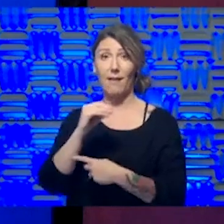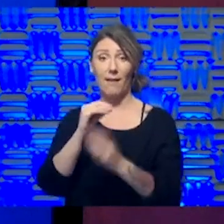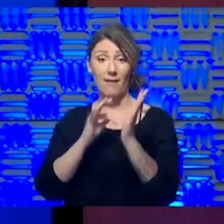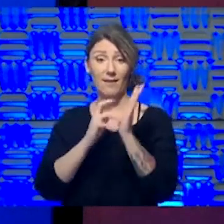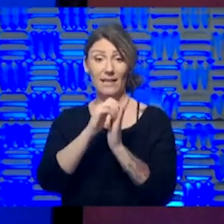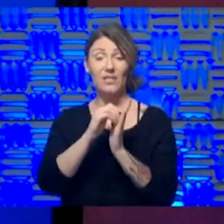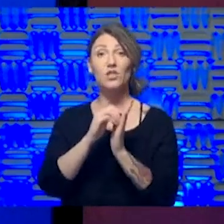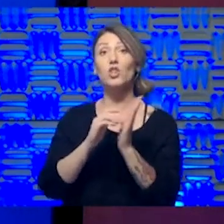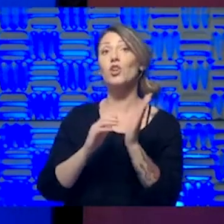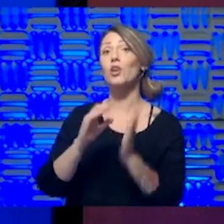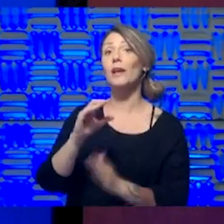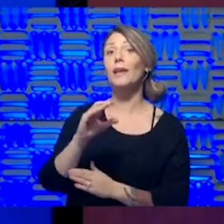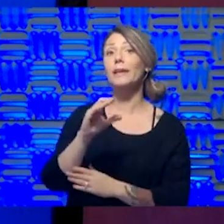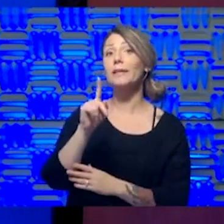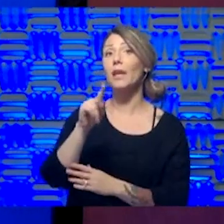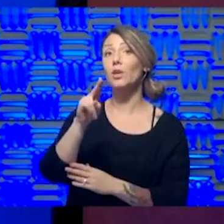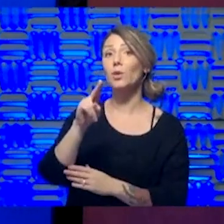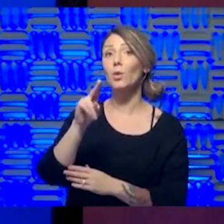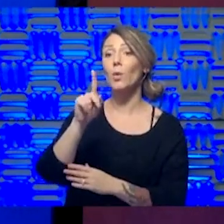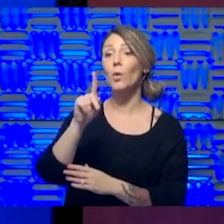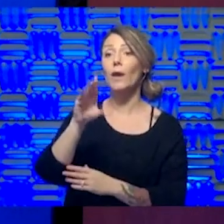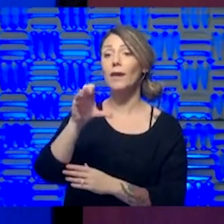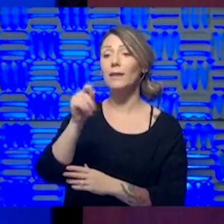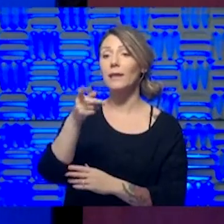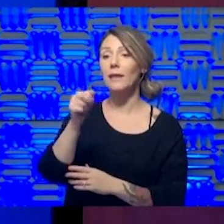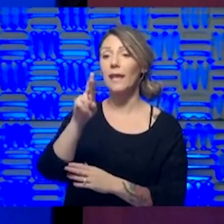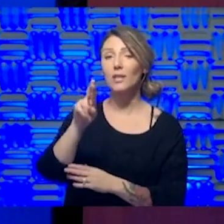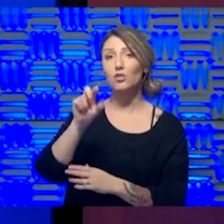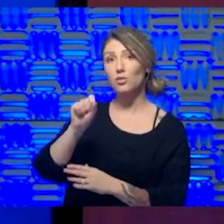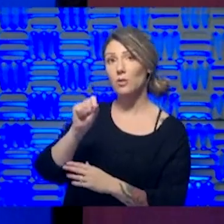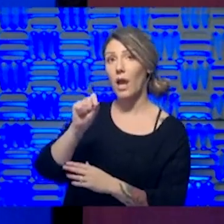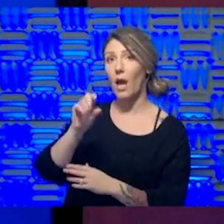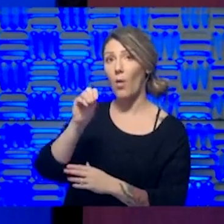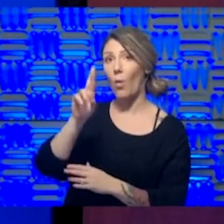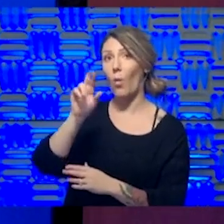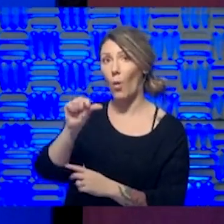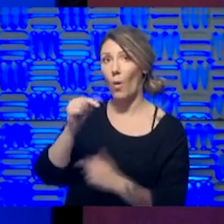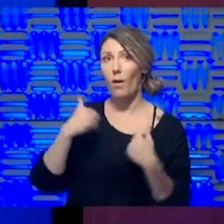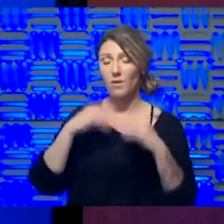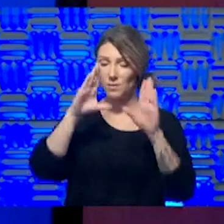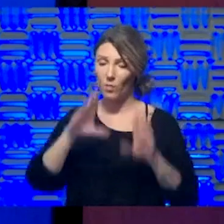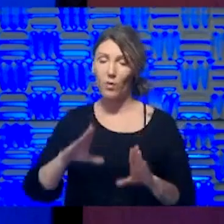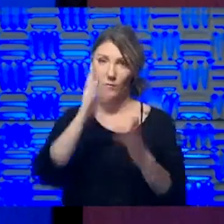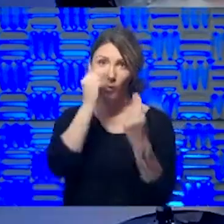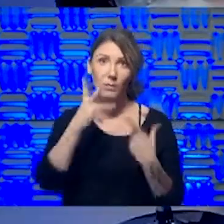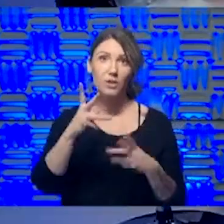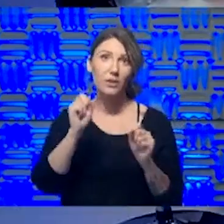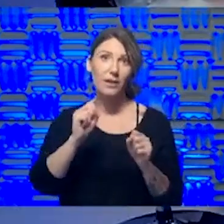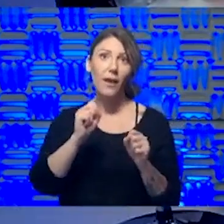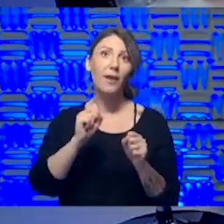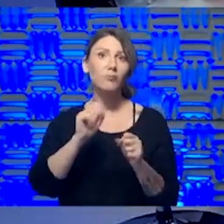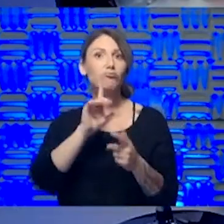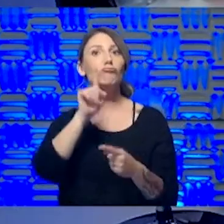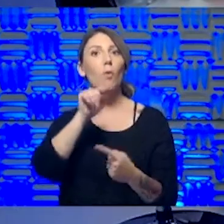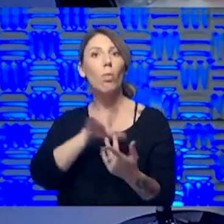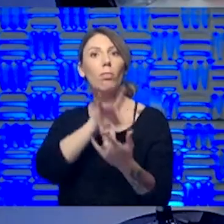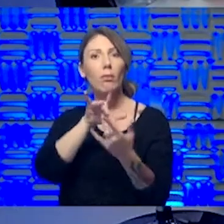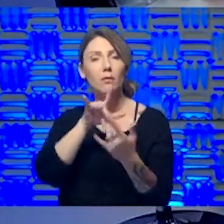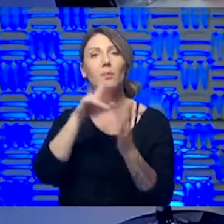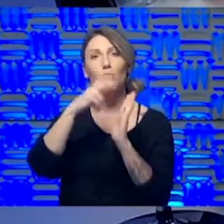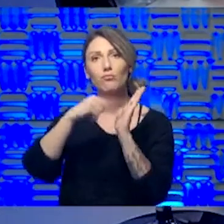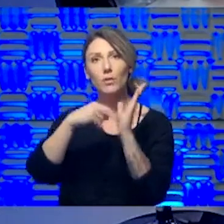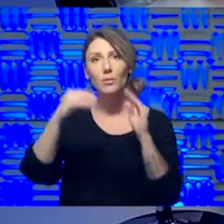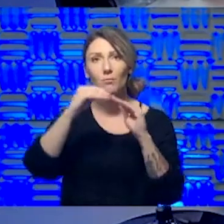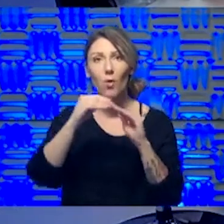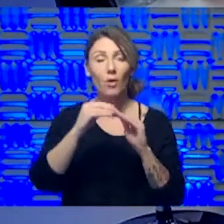Center website, kucancercenter.org, has really good, high-quality information, and people can go there to read more. To all of you out